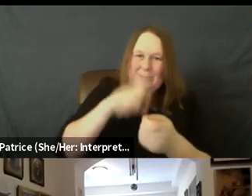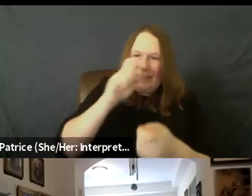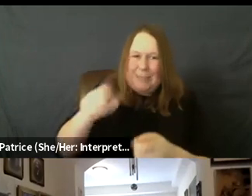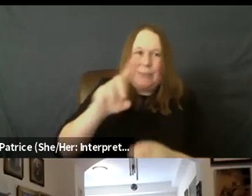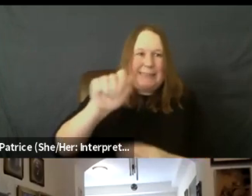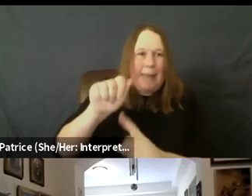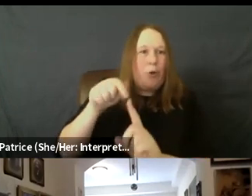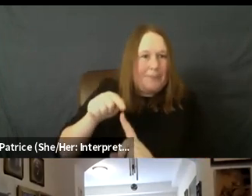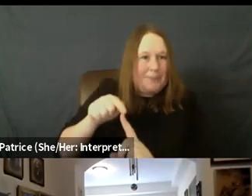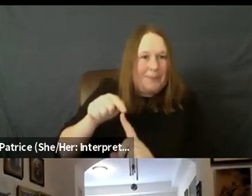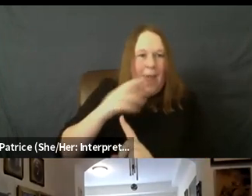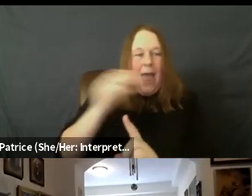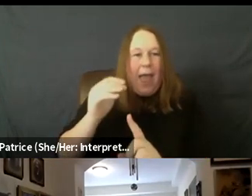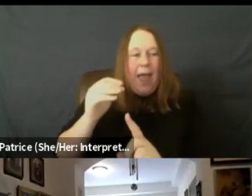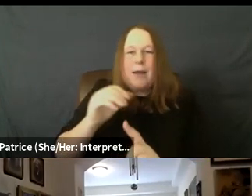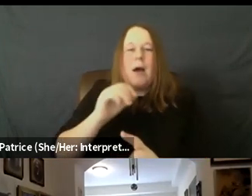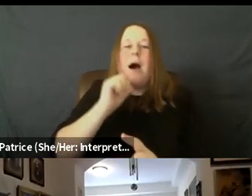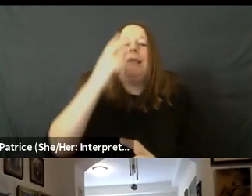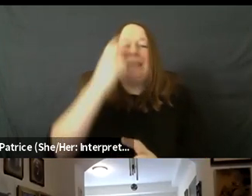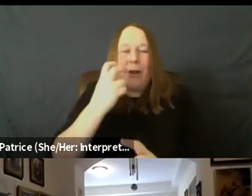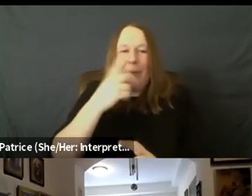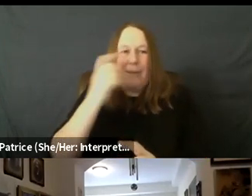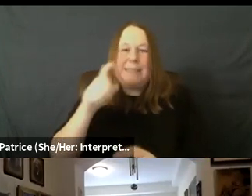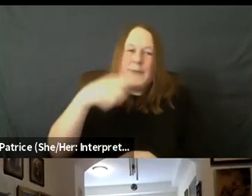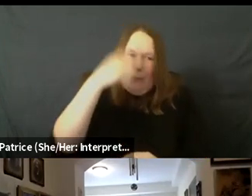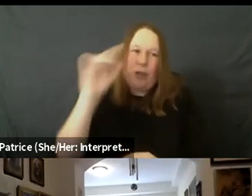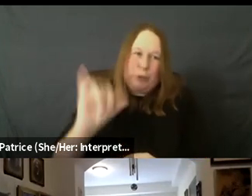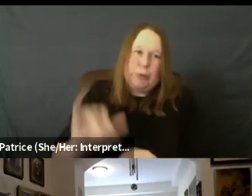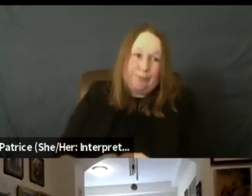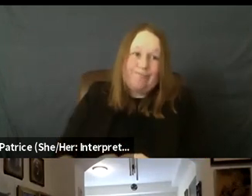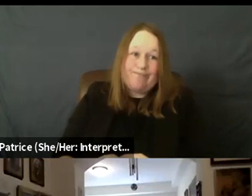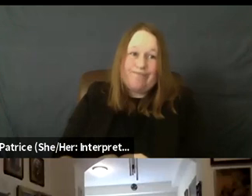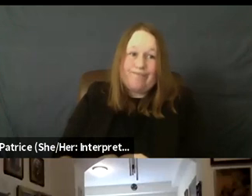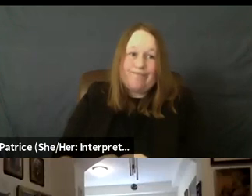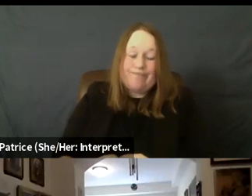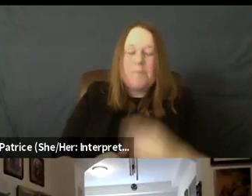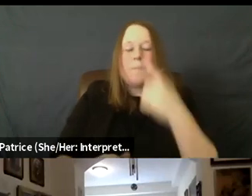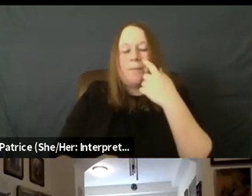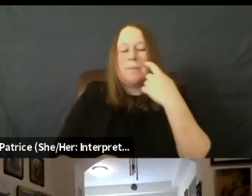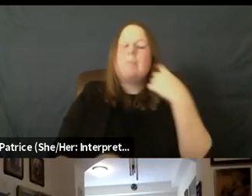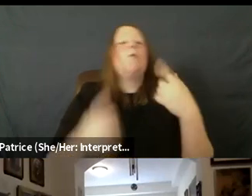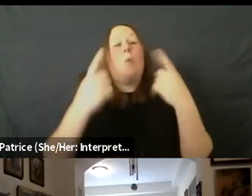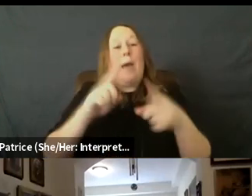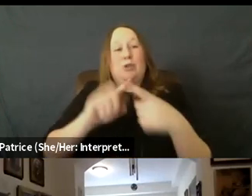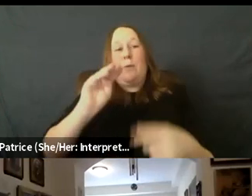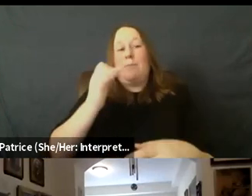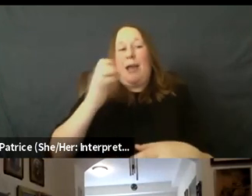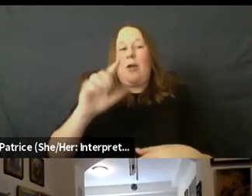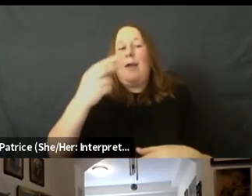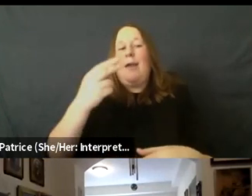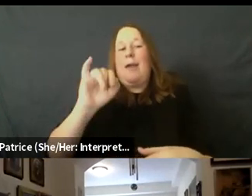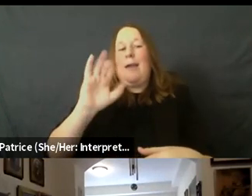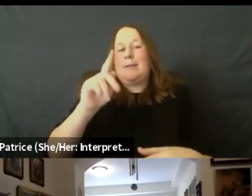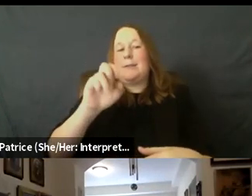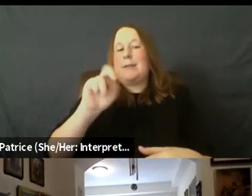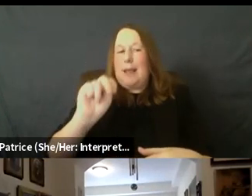was disabled and undoubtedly also because he was Black. And what happened to Michael Hickson,